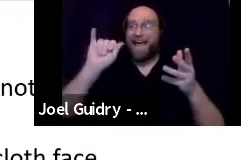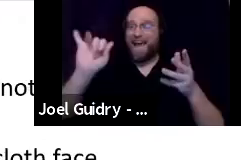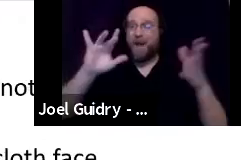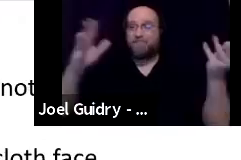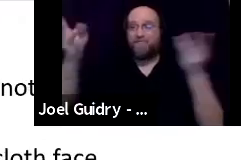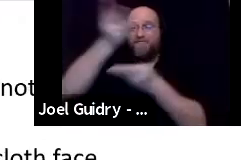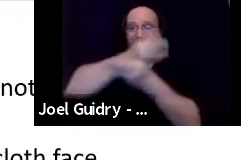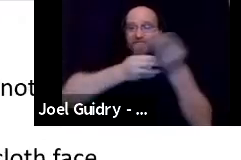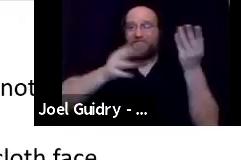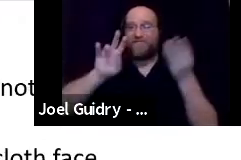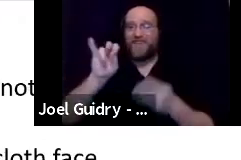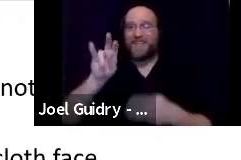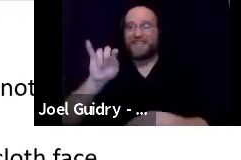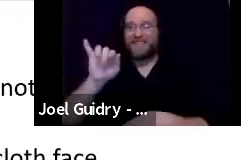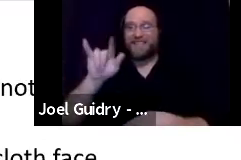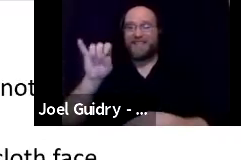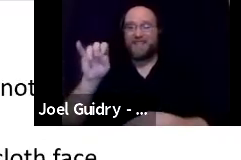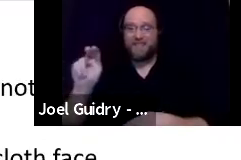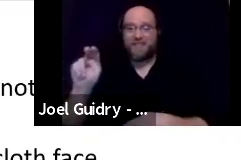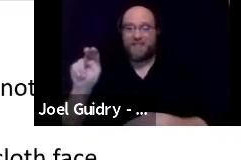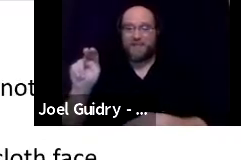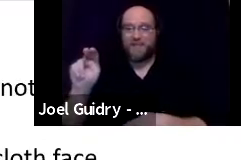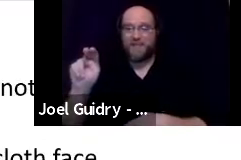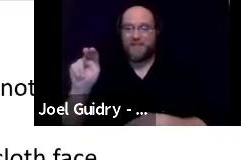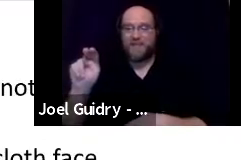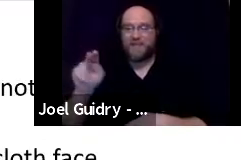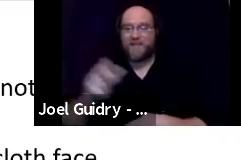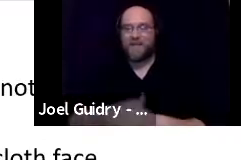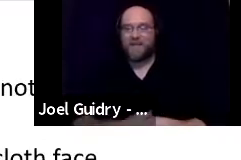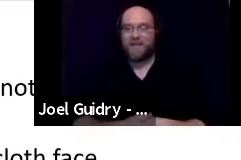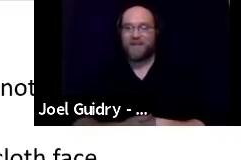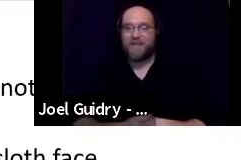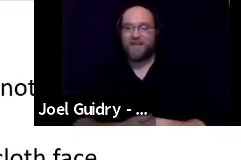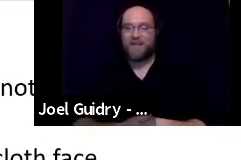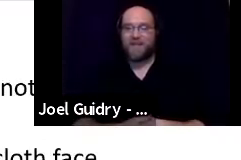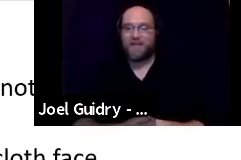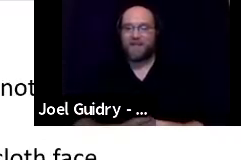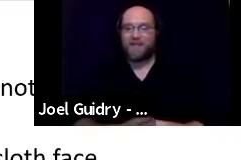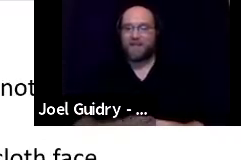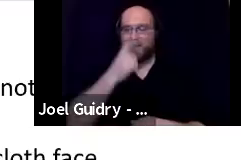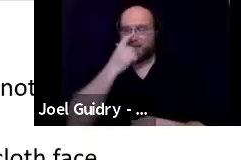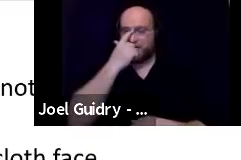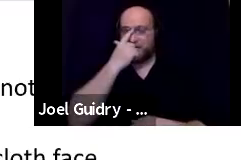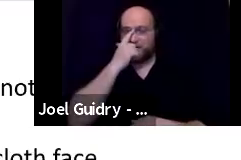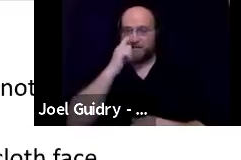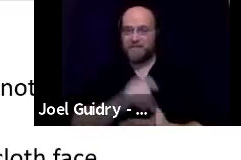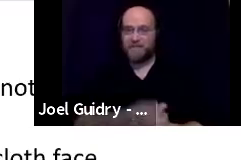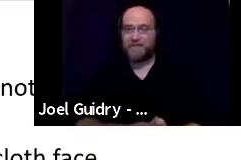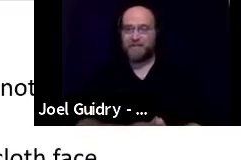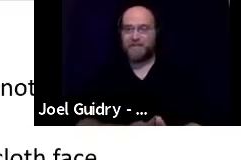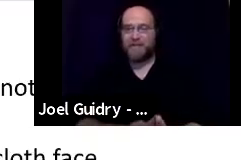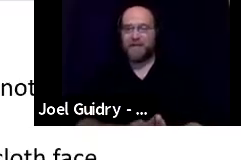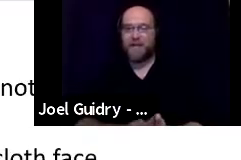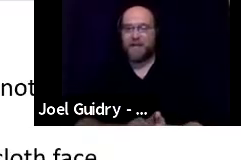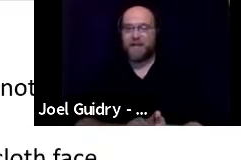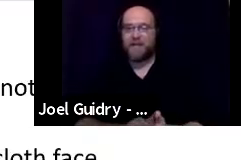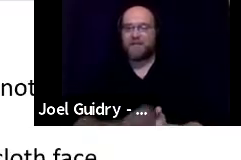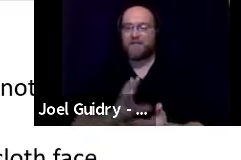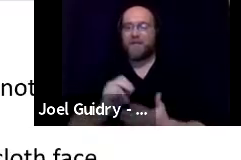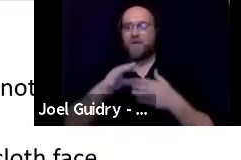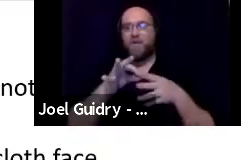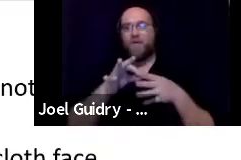then minimum requirements are increased or decreased according to what the